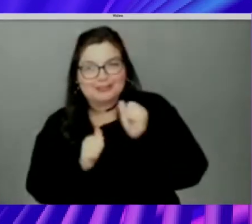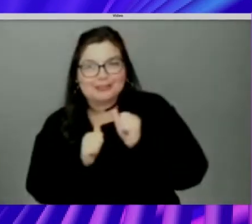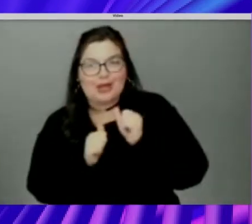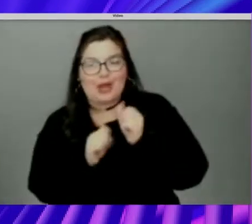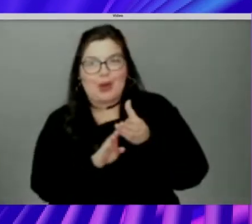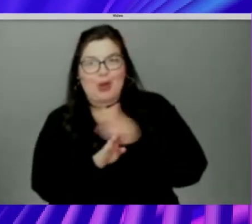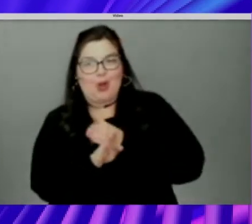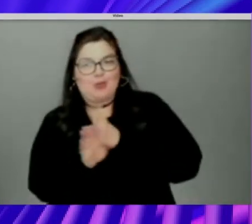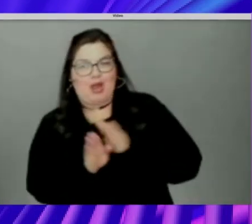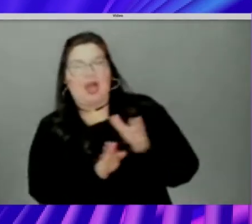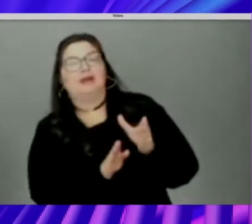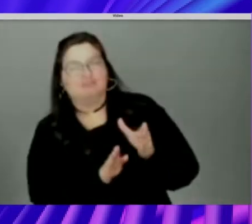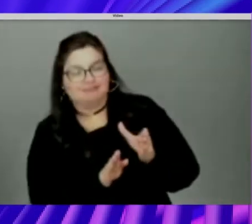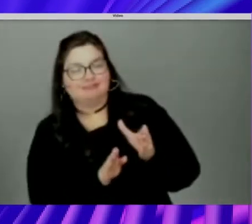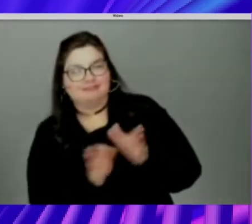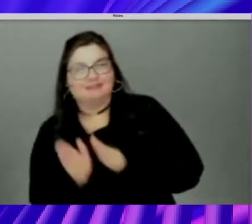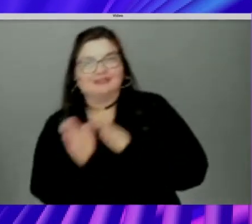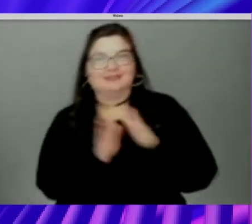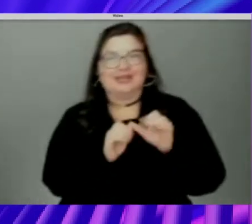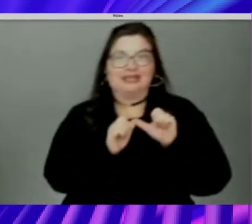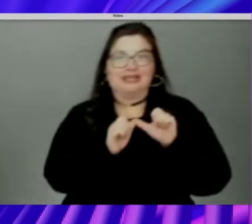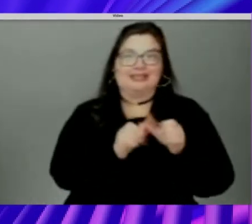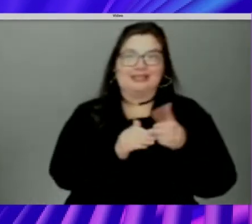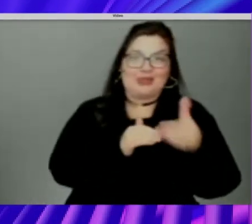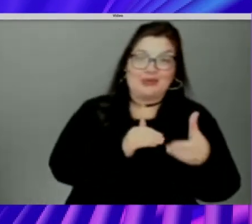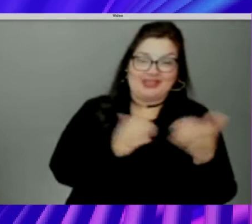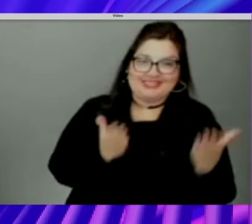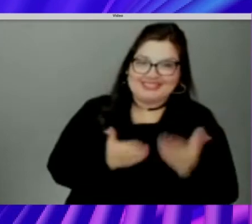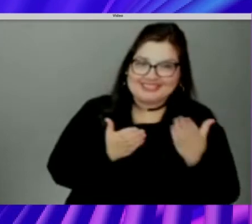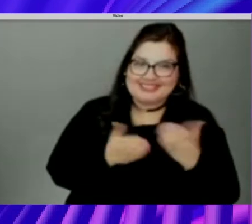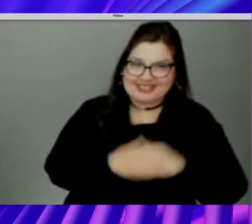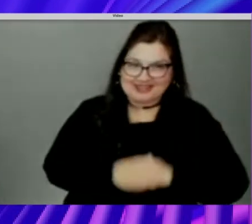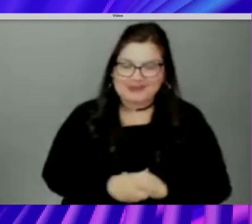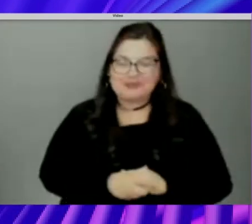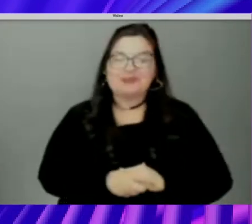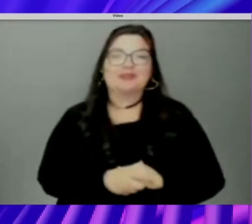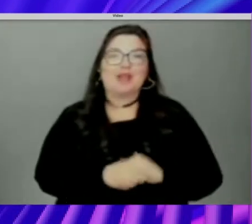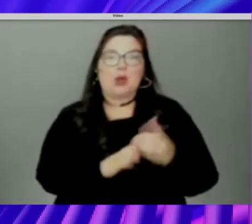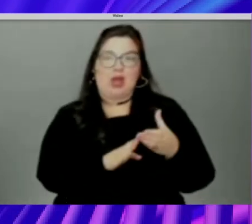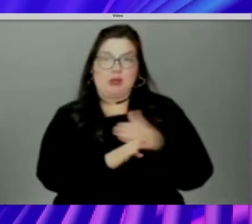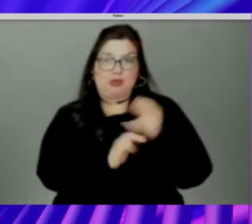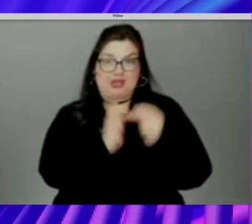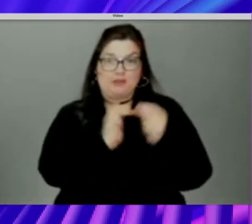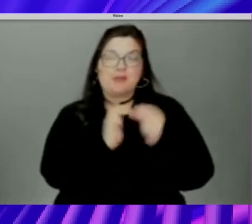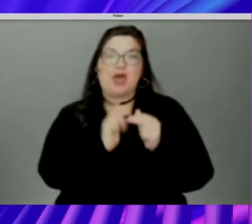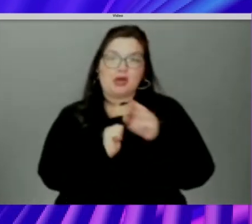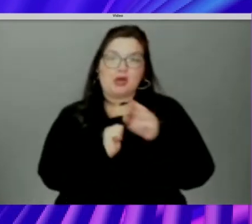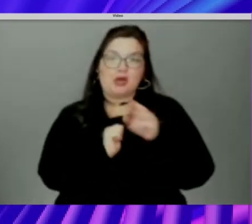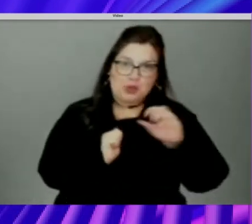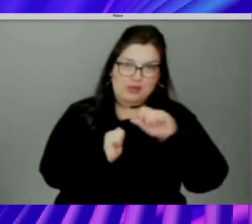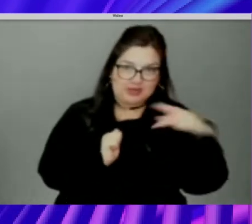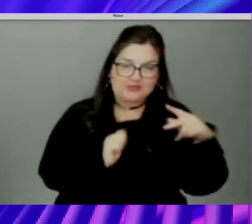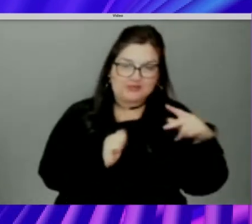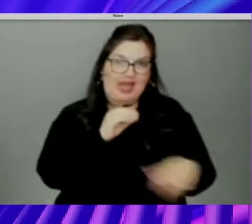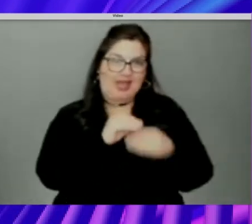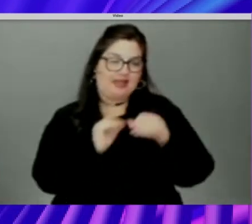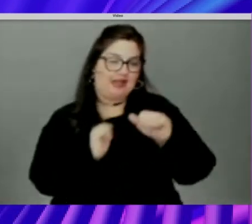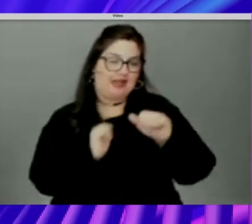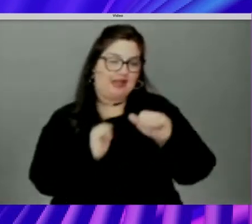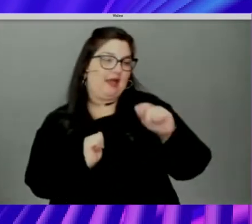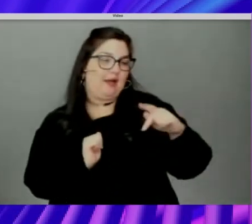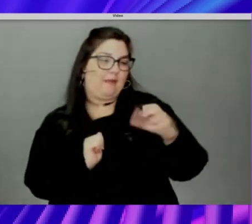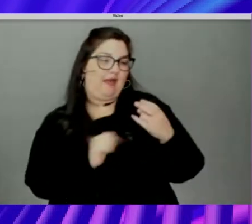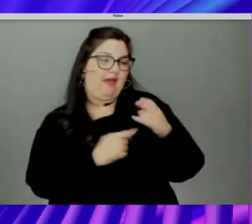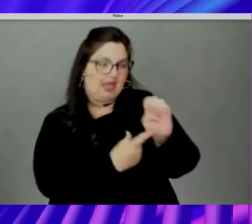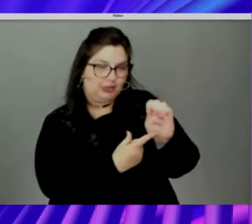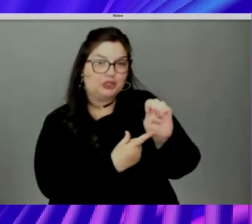continue on with the rest of the baking here. I've pre-built the web application. I've tied in the Apache access logs into CloudWatch